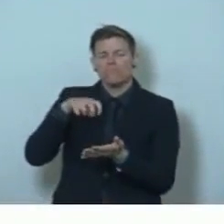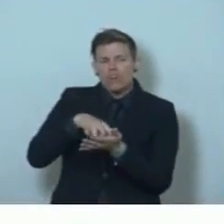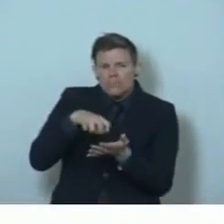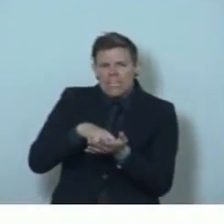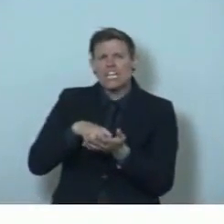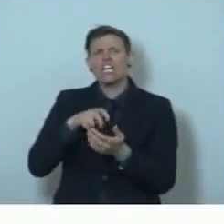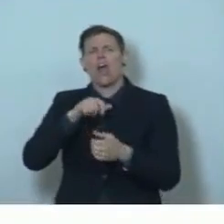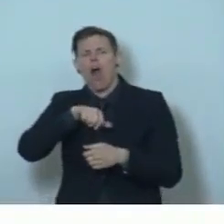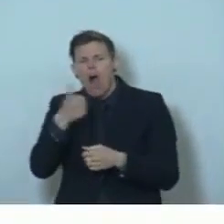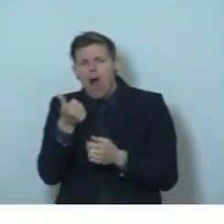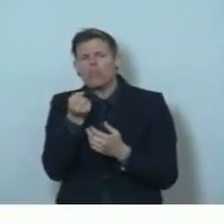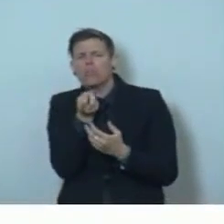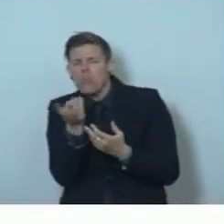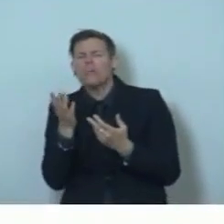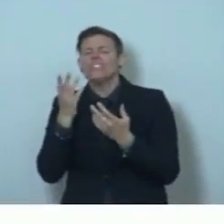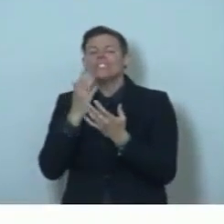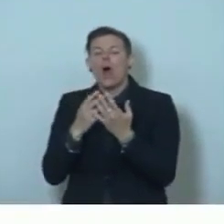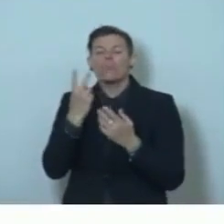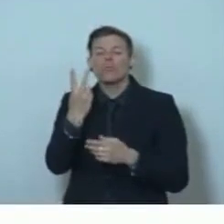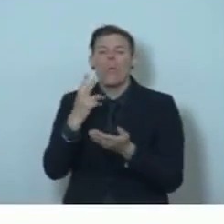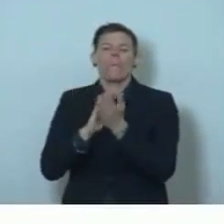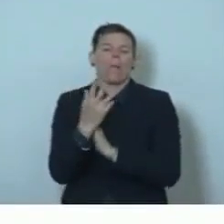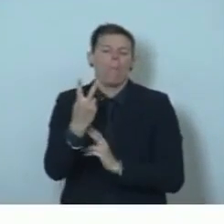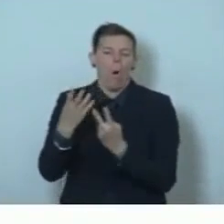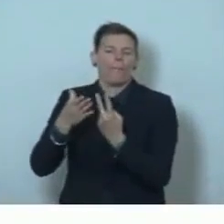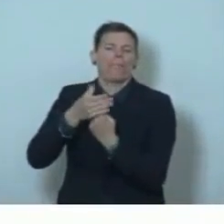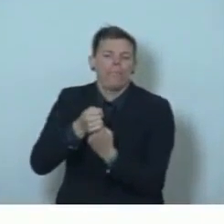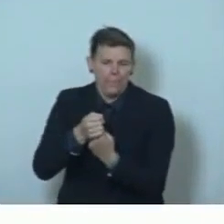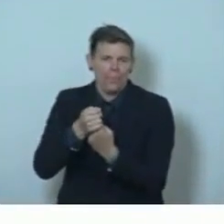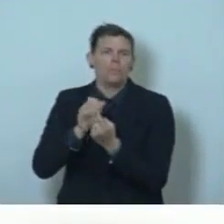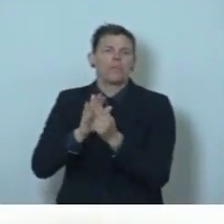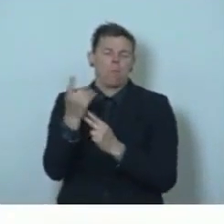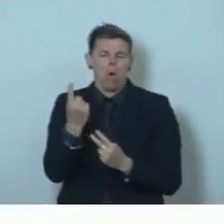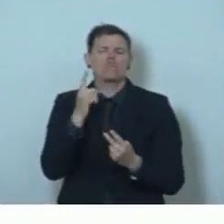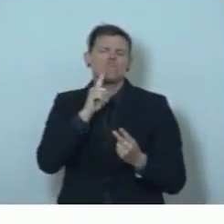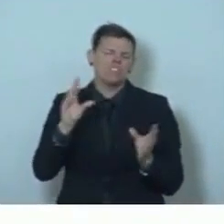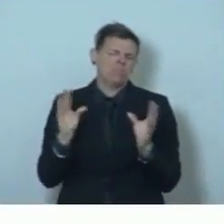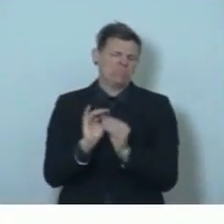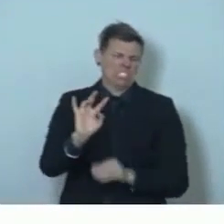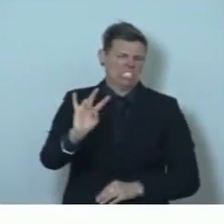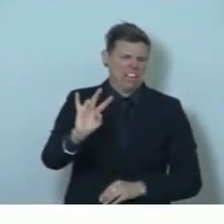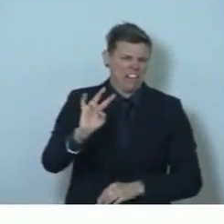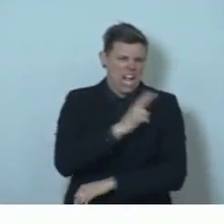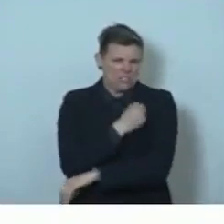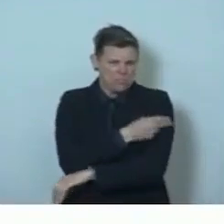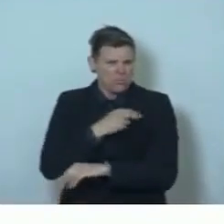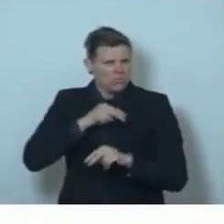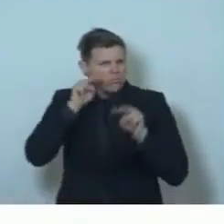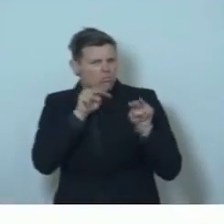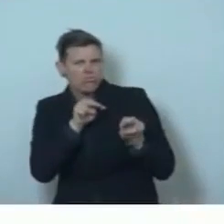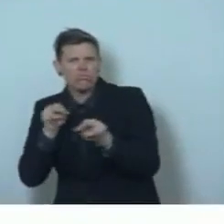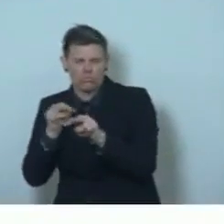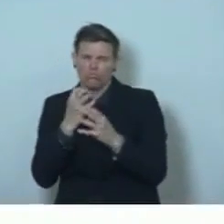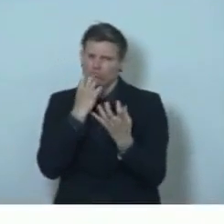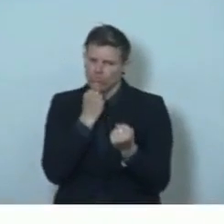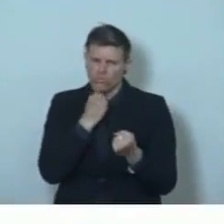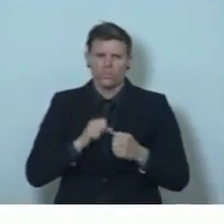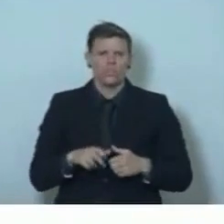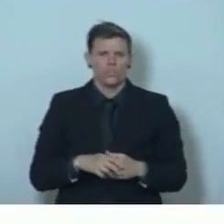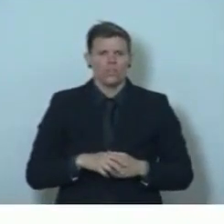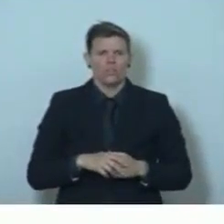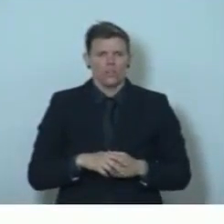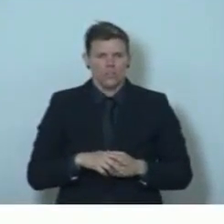systems. So we're focused on those hub hospitals. We did actually go above regular